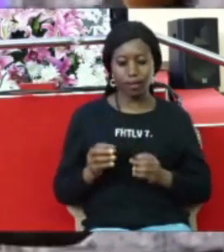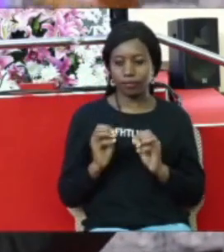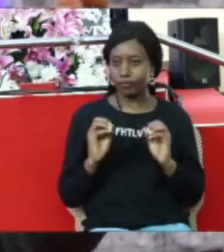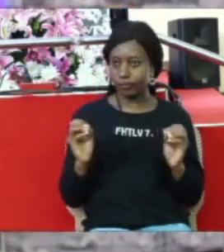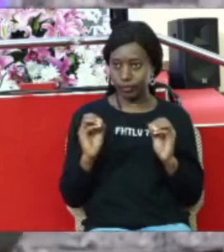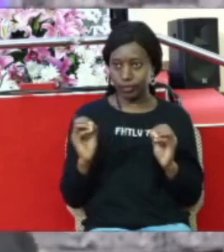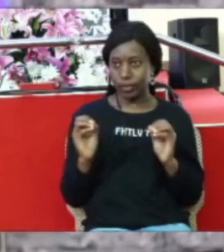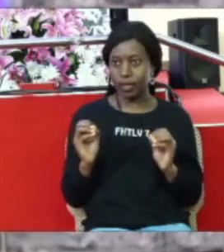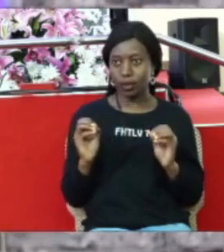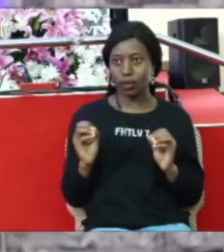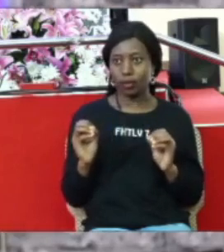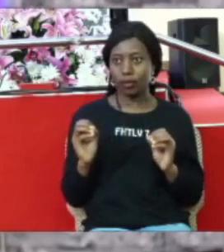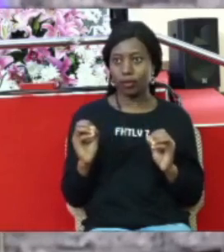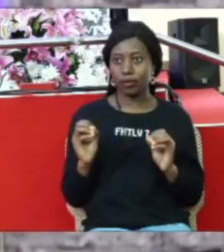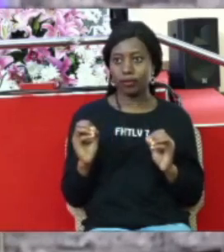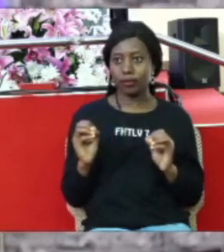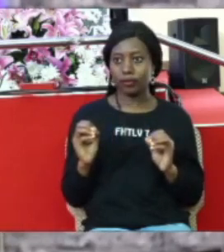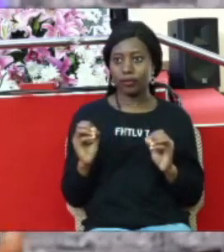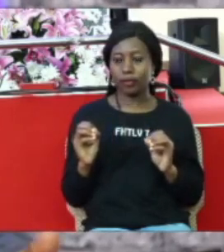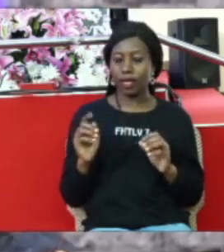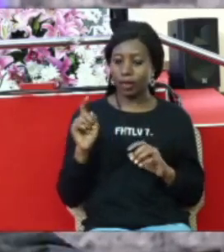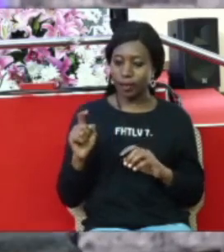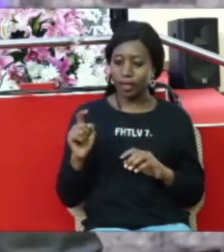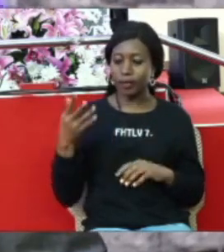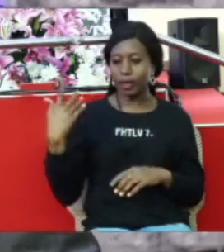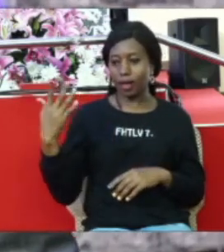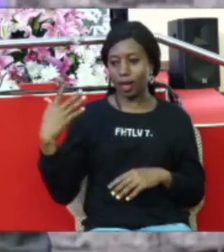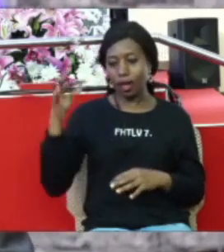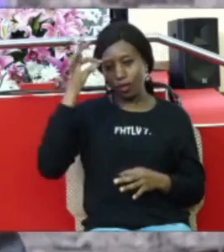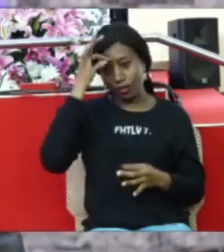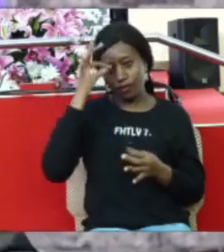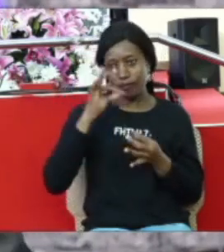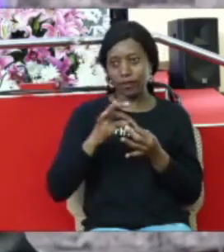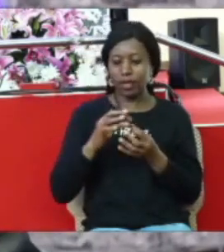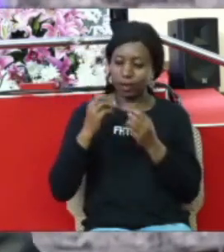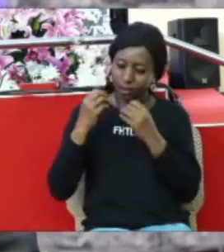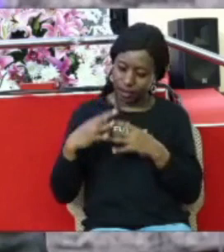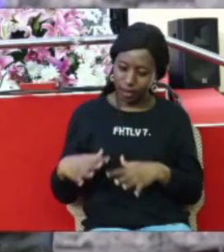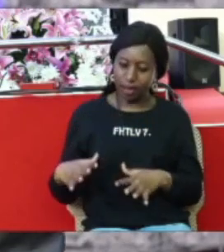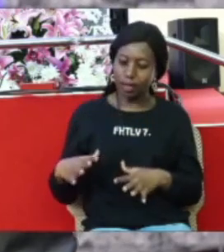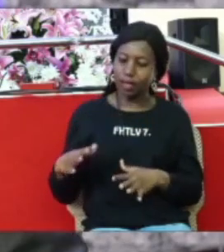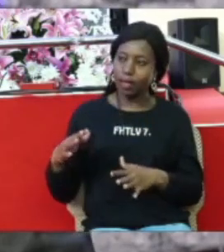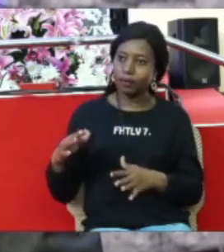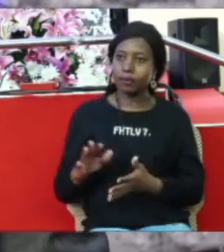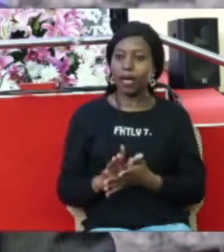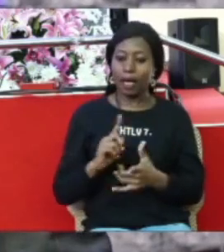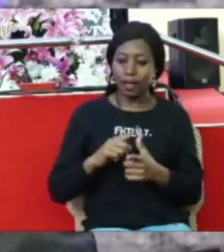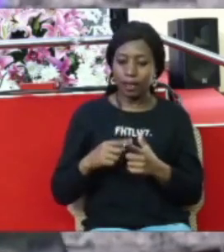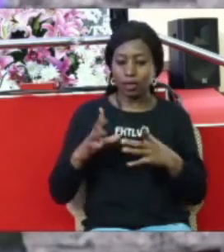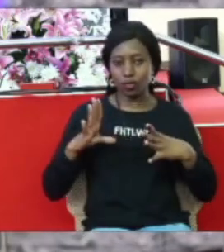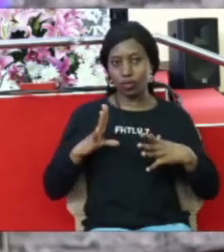Then it was not hands of faith. But if I'm going to stretch my hand, empty hand of faith, then I'll receive it in